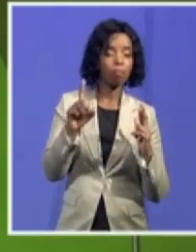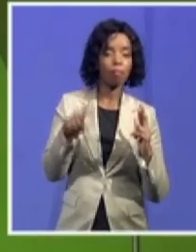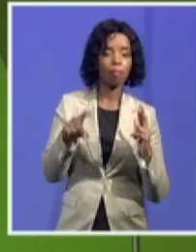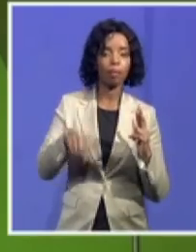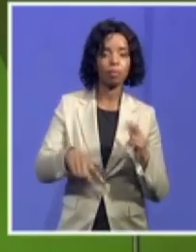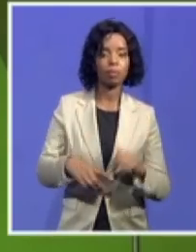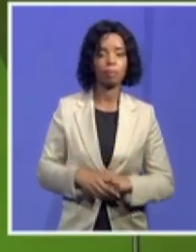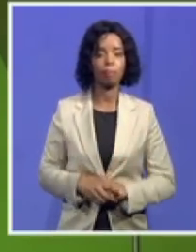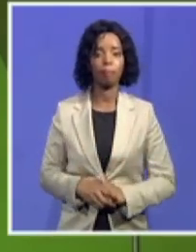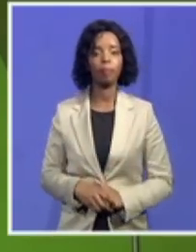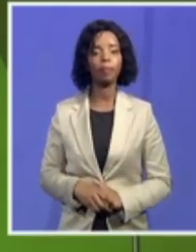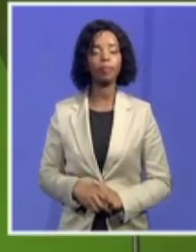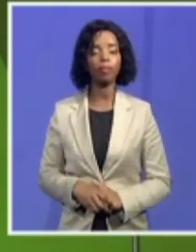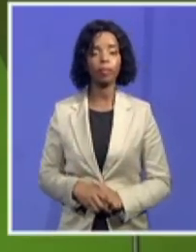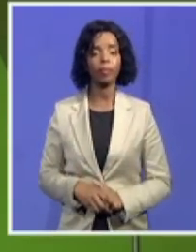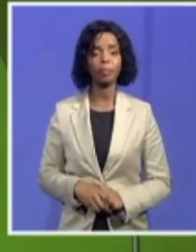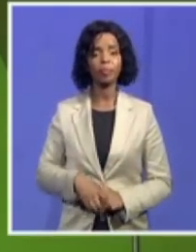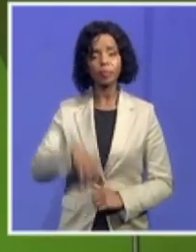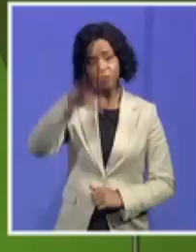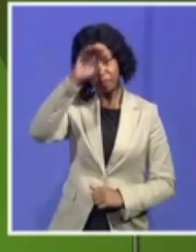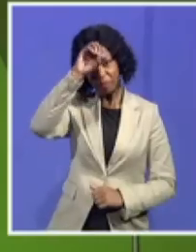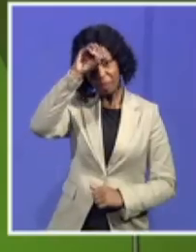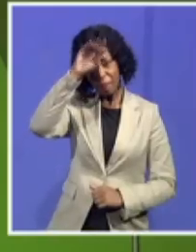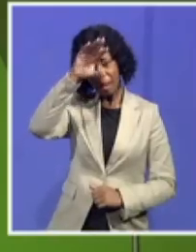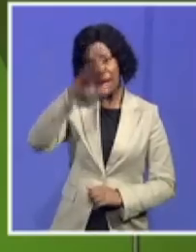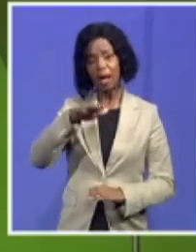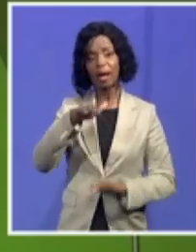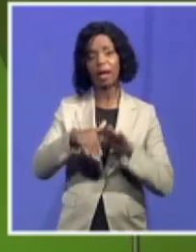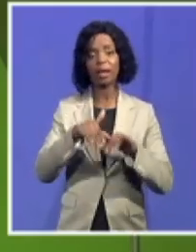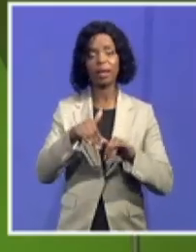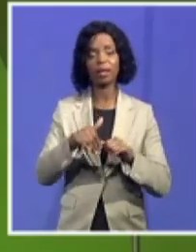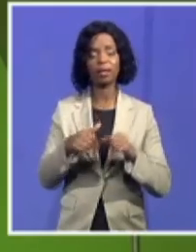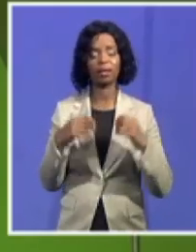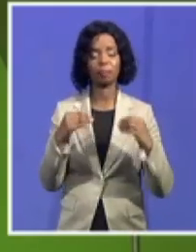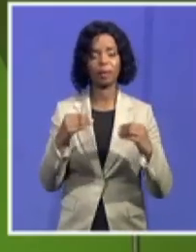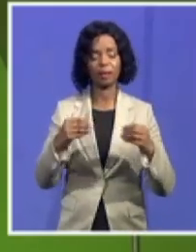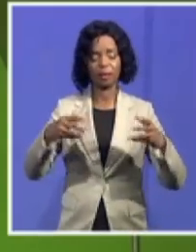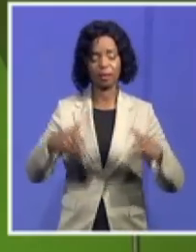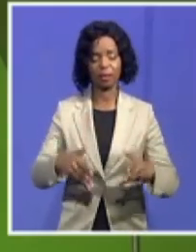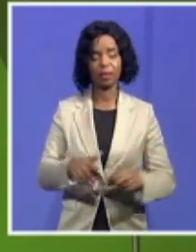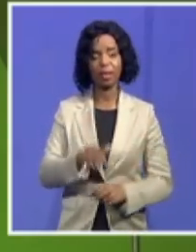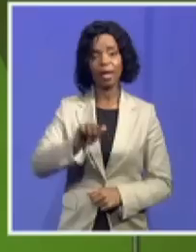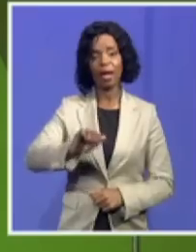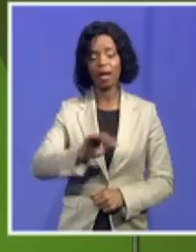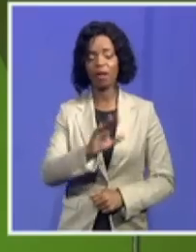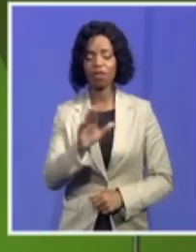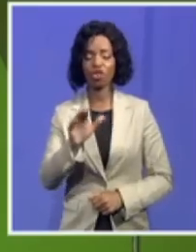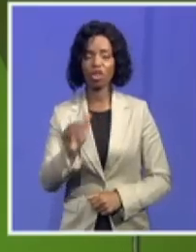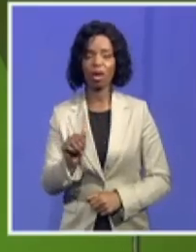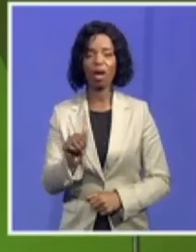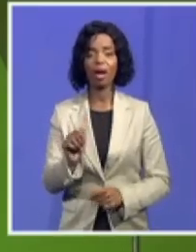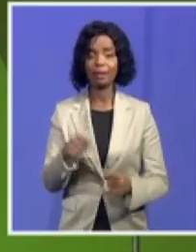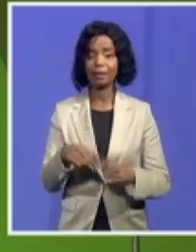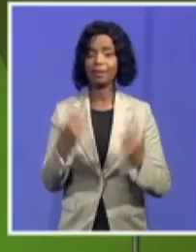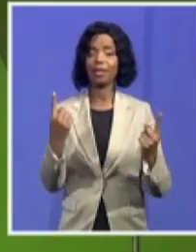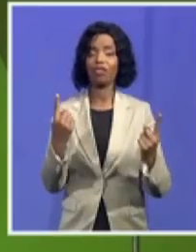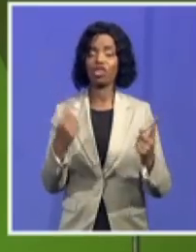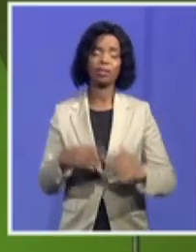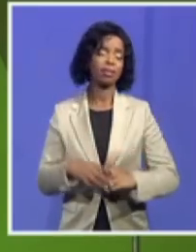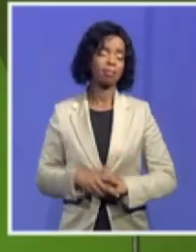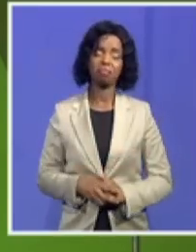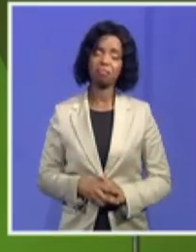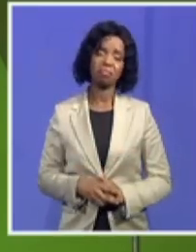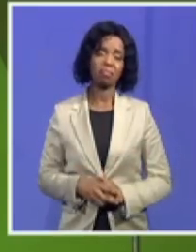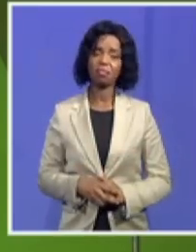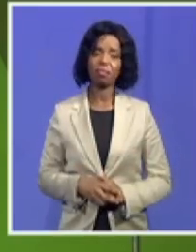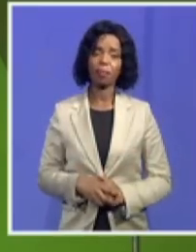industry in Africa is no different. It offers a number of opportunities,